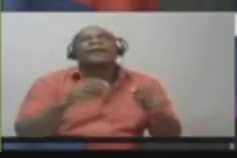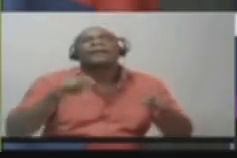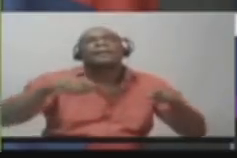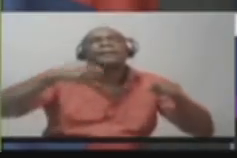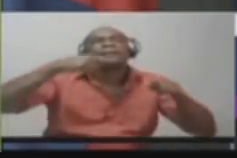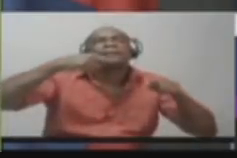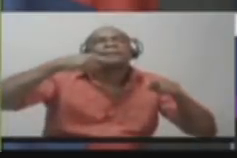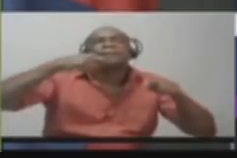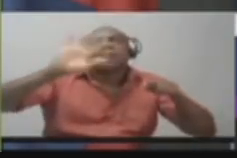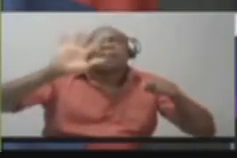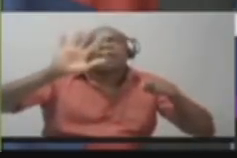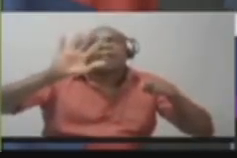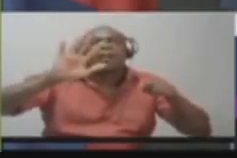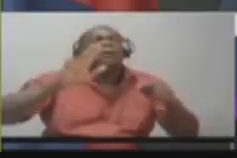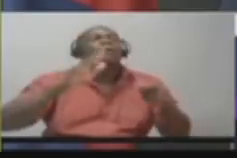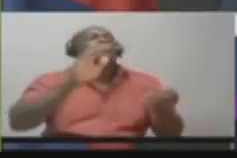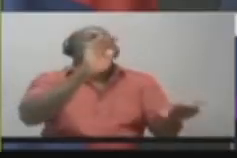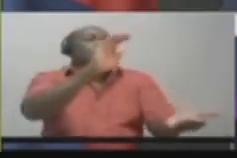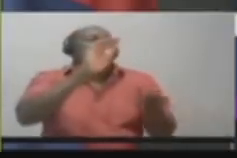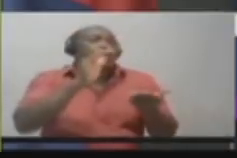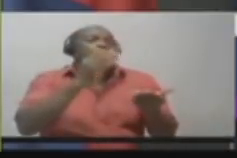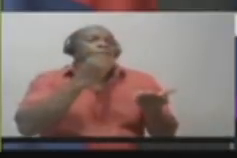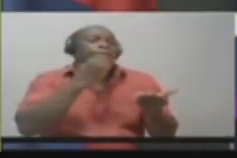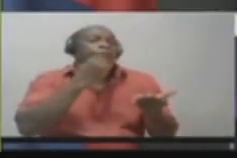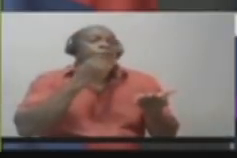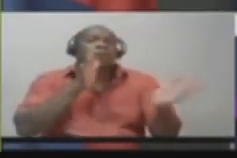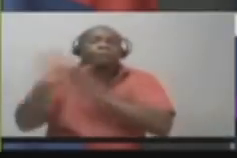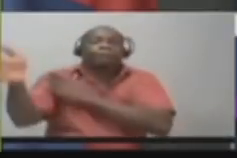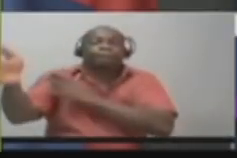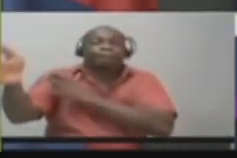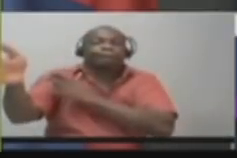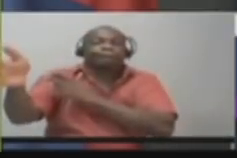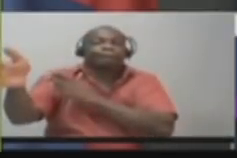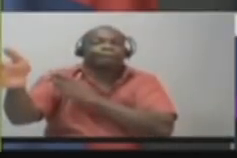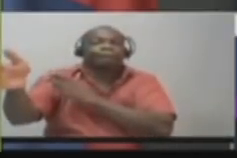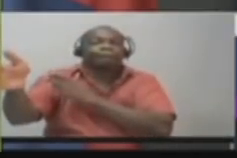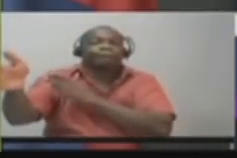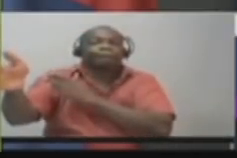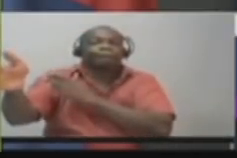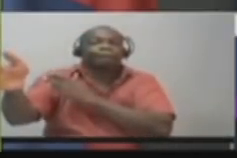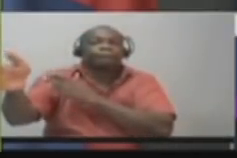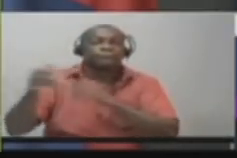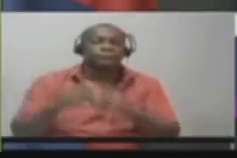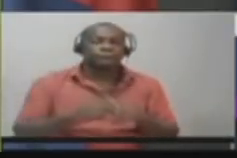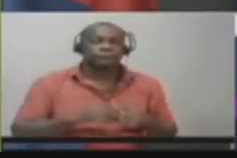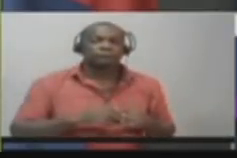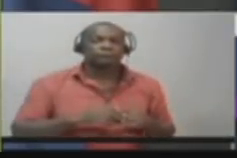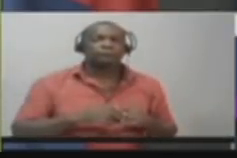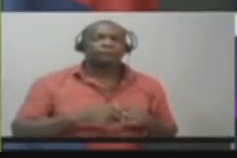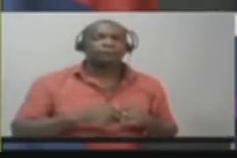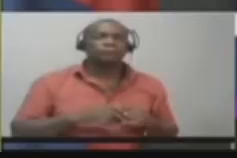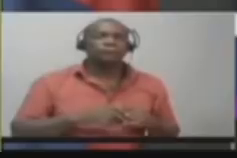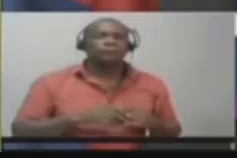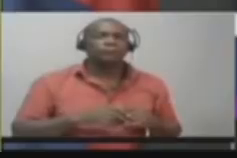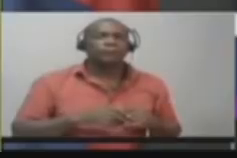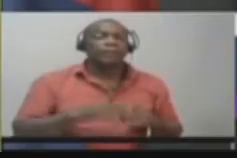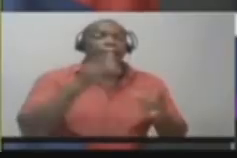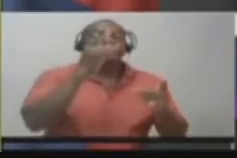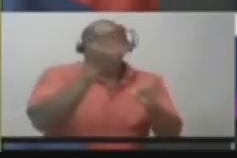And of course, no consumption on site, and we have not yet opened up the service of food for alcoholic